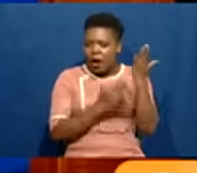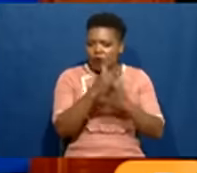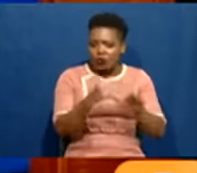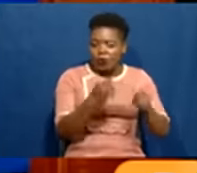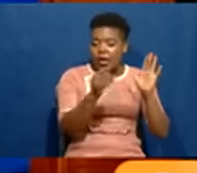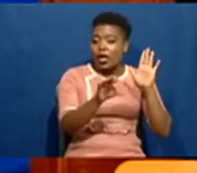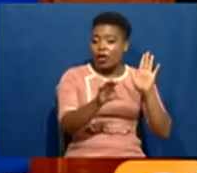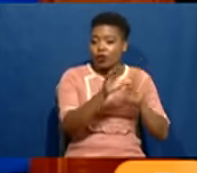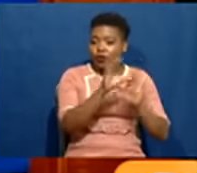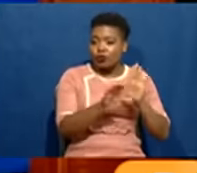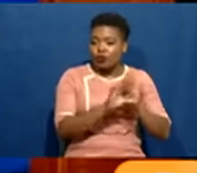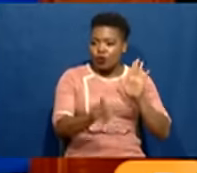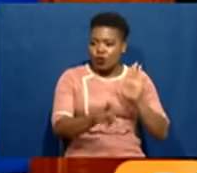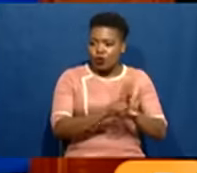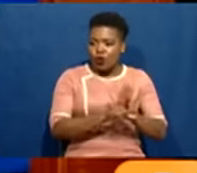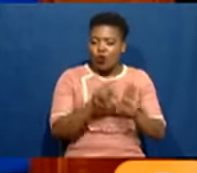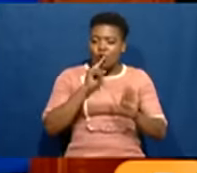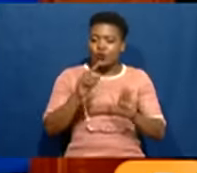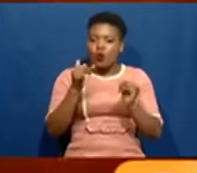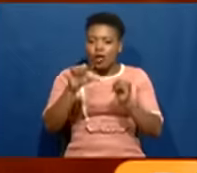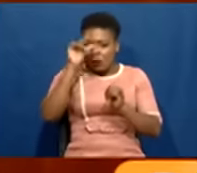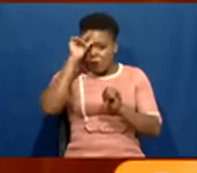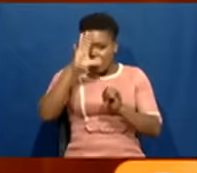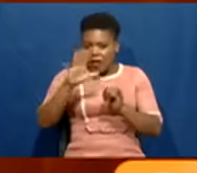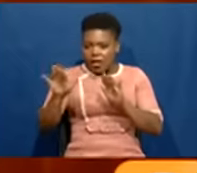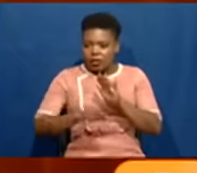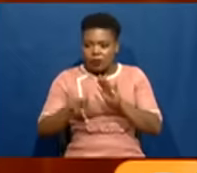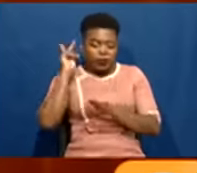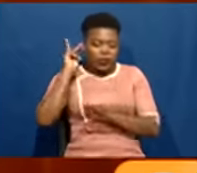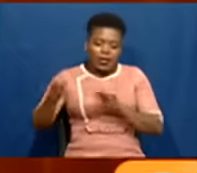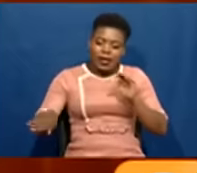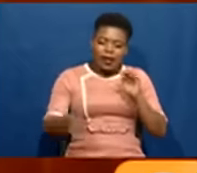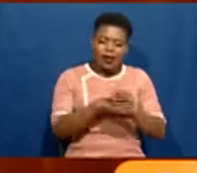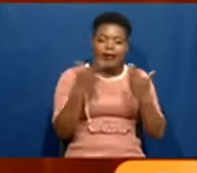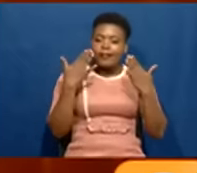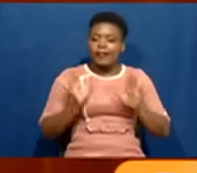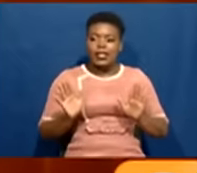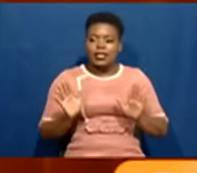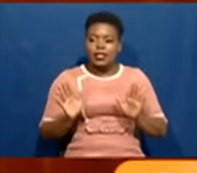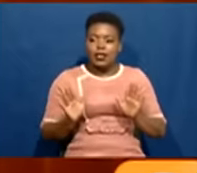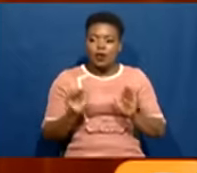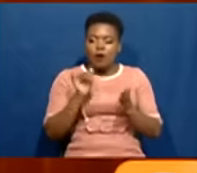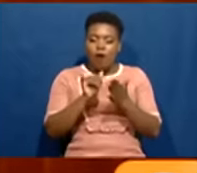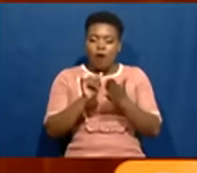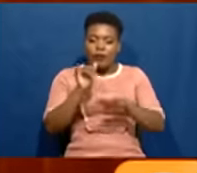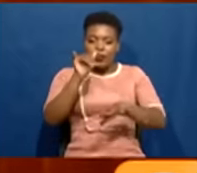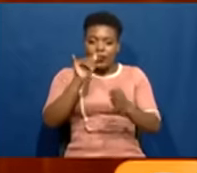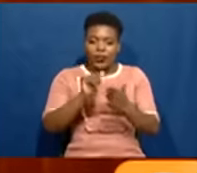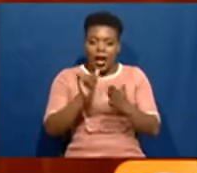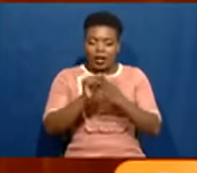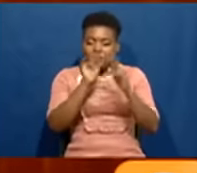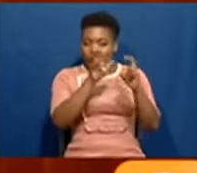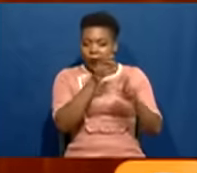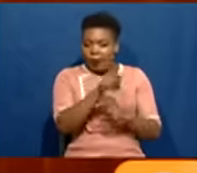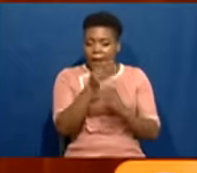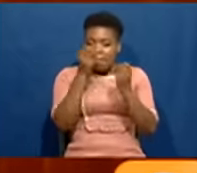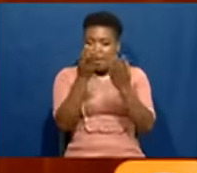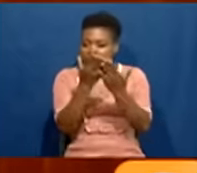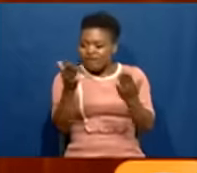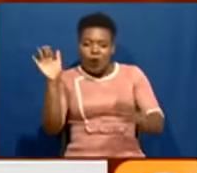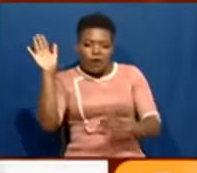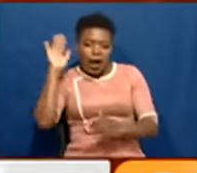Monda unfit to hold public office again. And on that philosophy, Mr. Speaker, many of you have